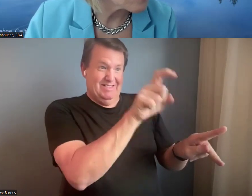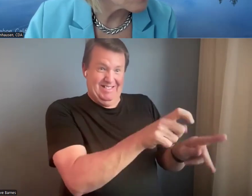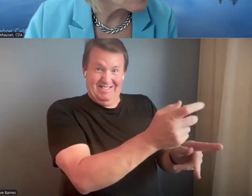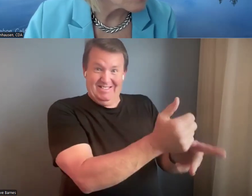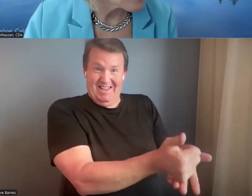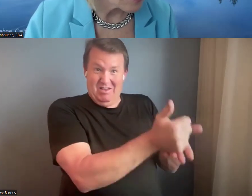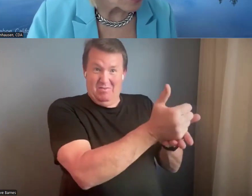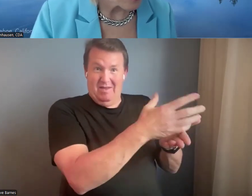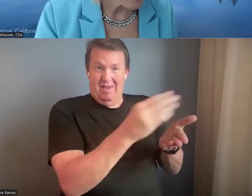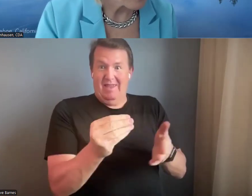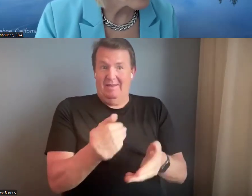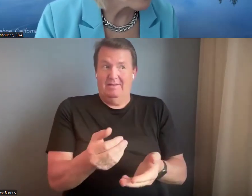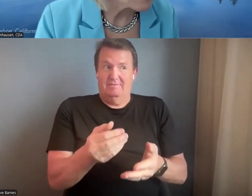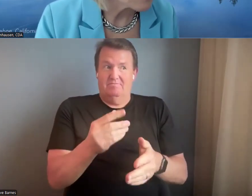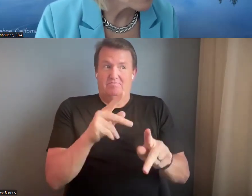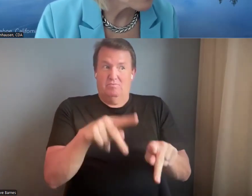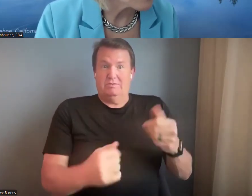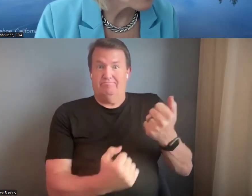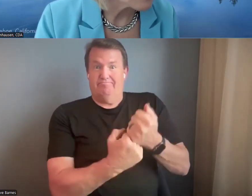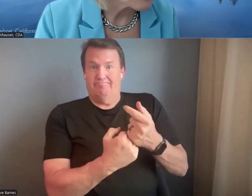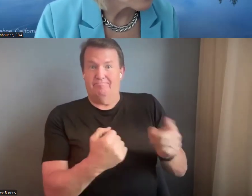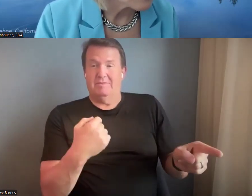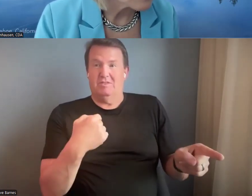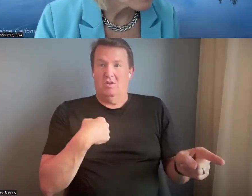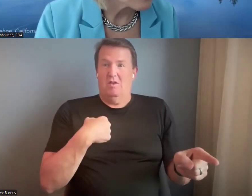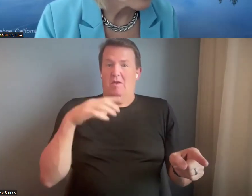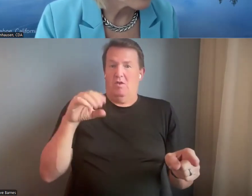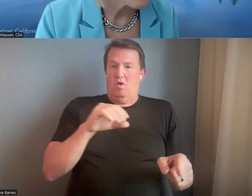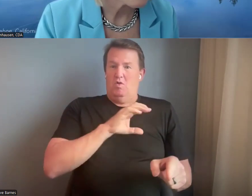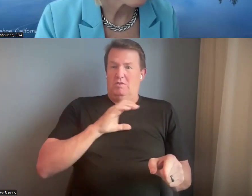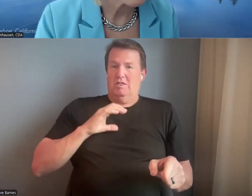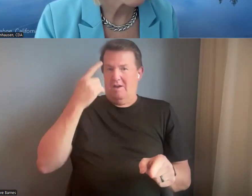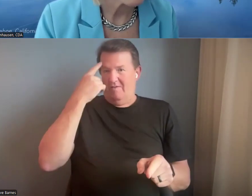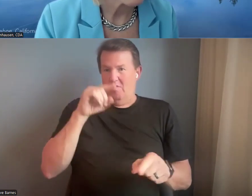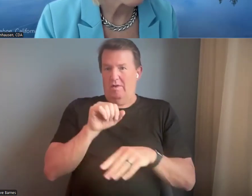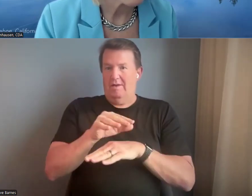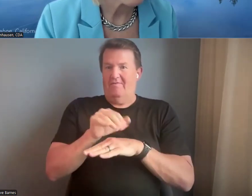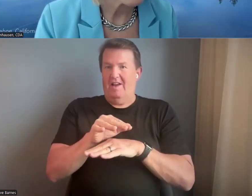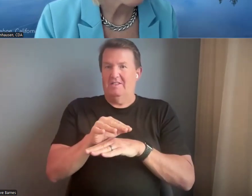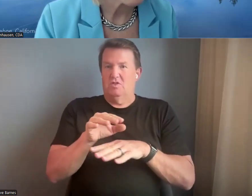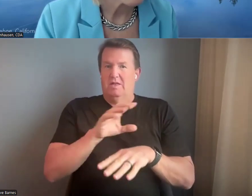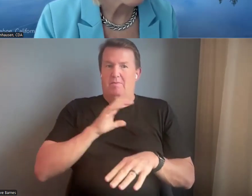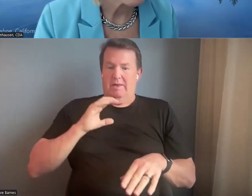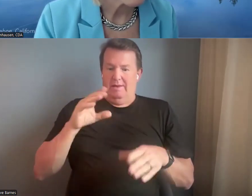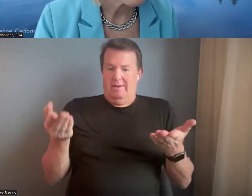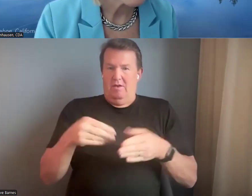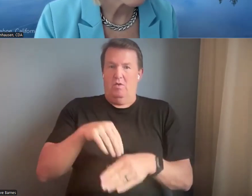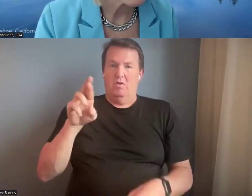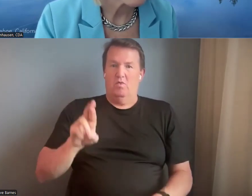the co-chair of the IHSS Public Authority Advisory Committee here in Riverside County.